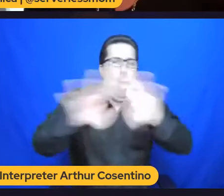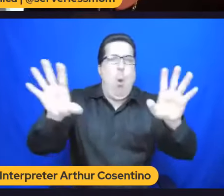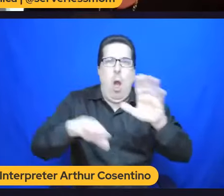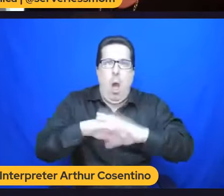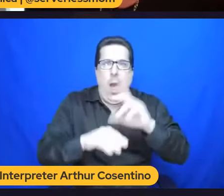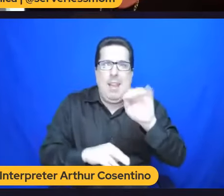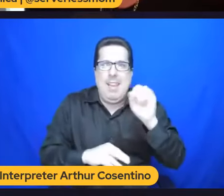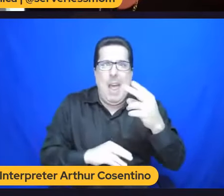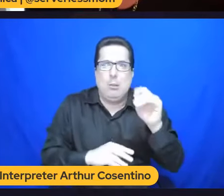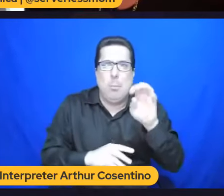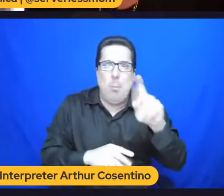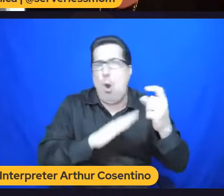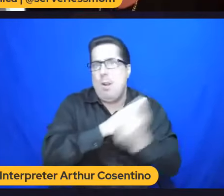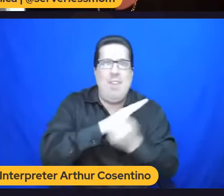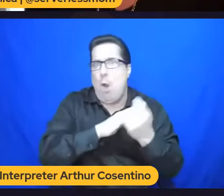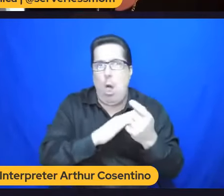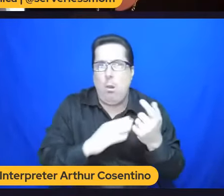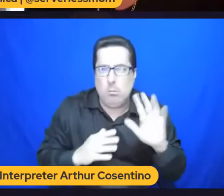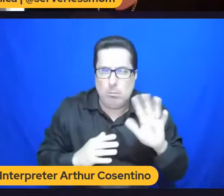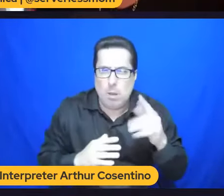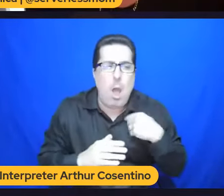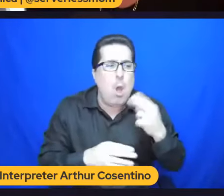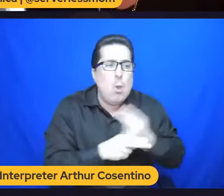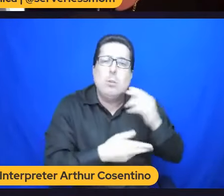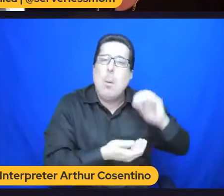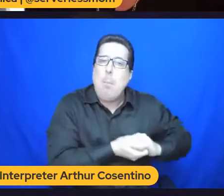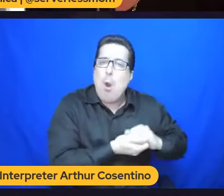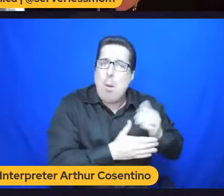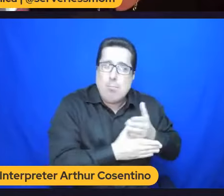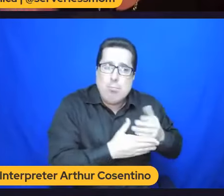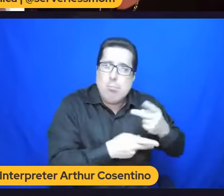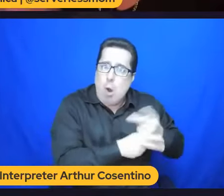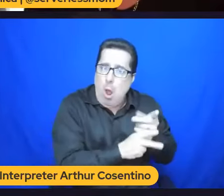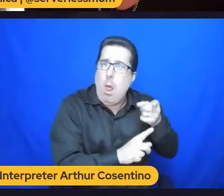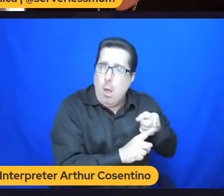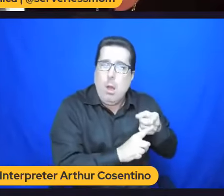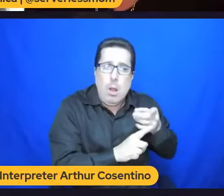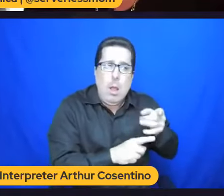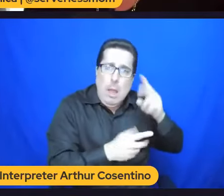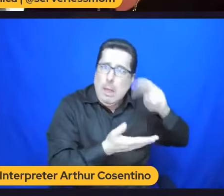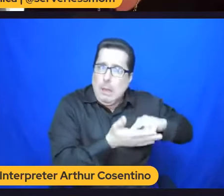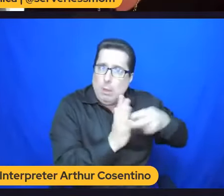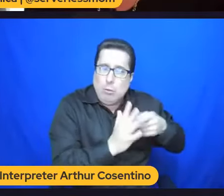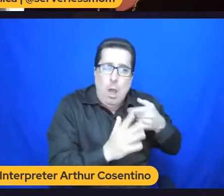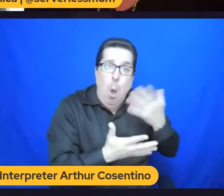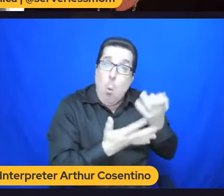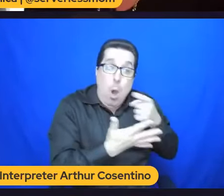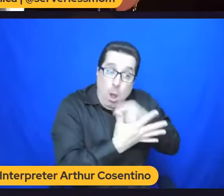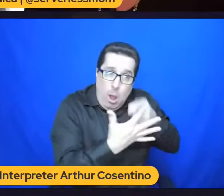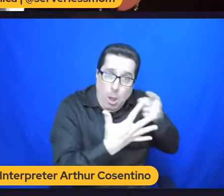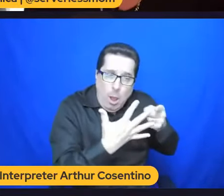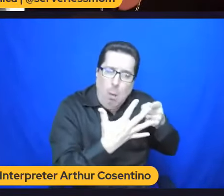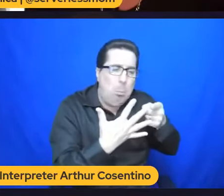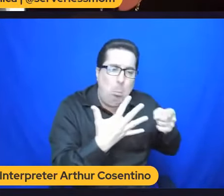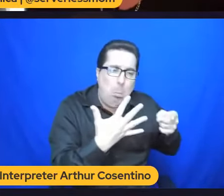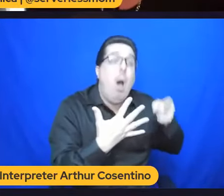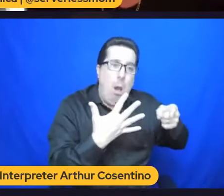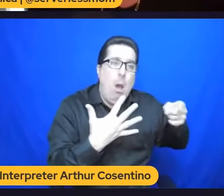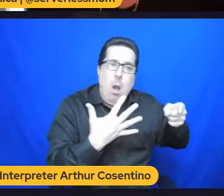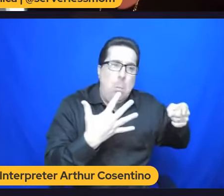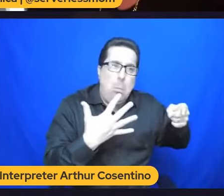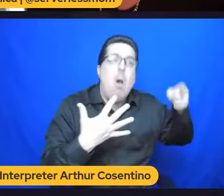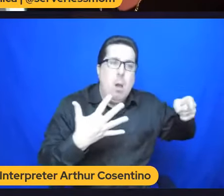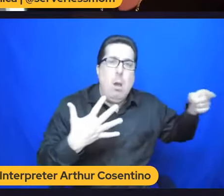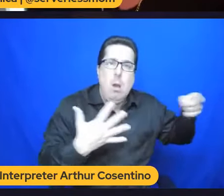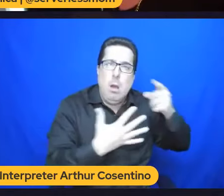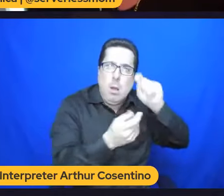right? We want to use something like a partner product in an intentional way to say, hey, this is one of the ones we want this deep insight into, because it